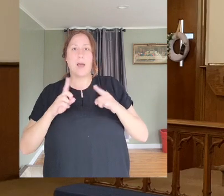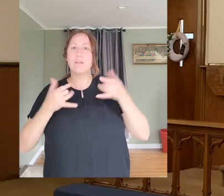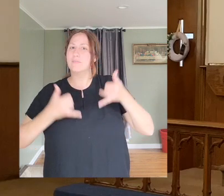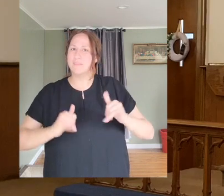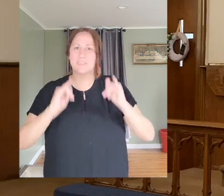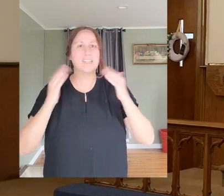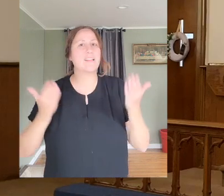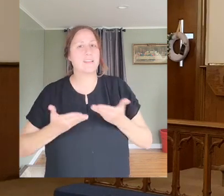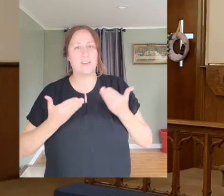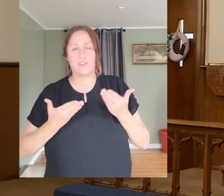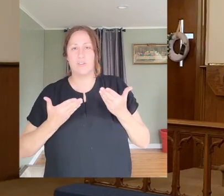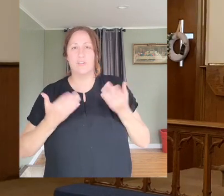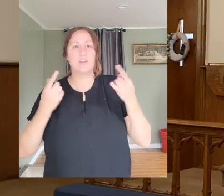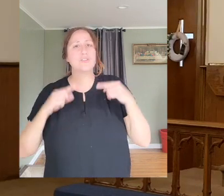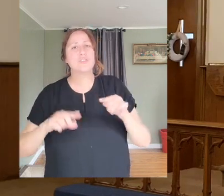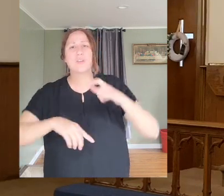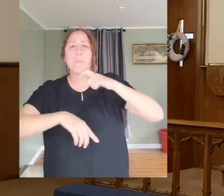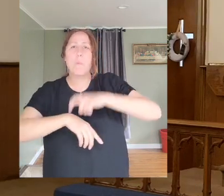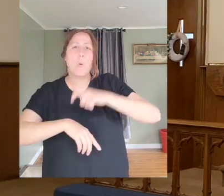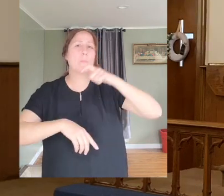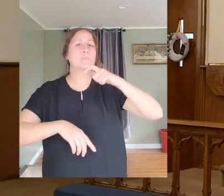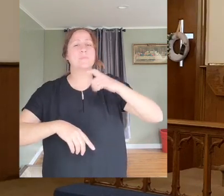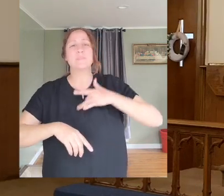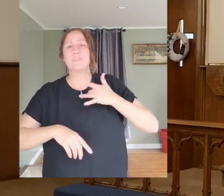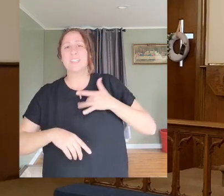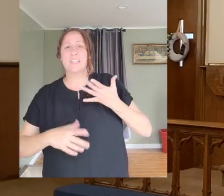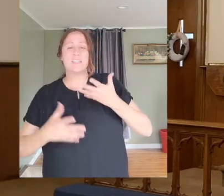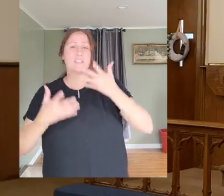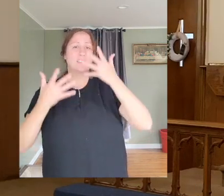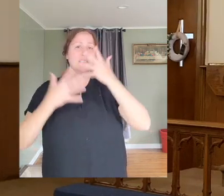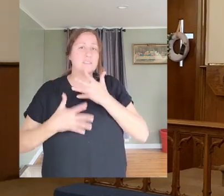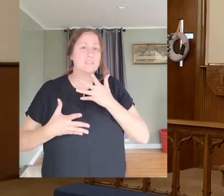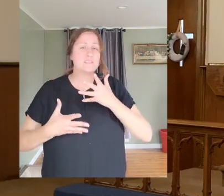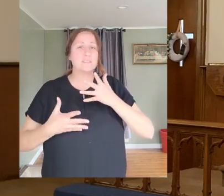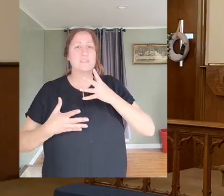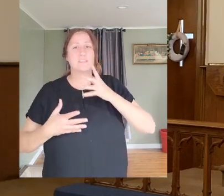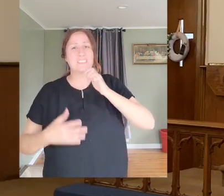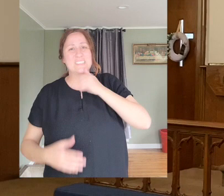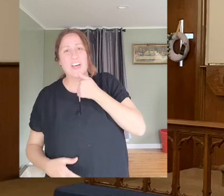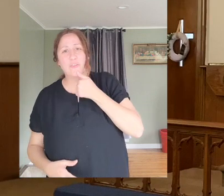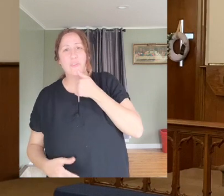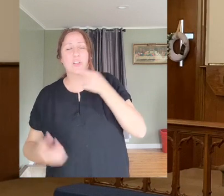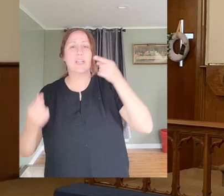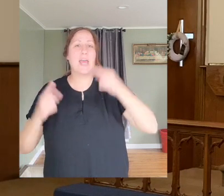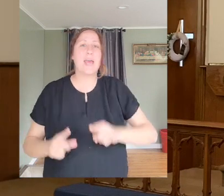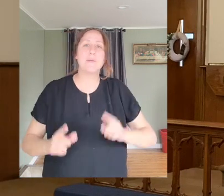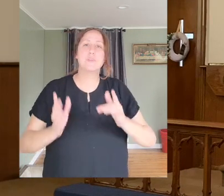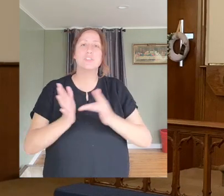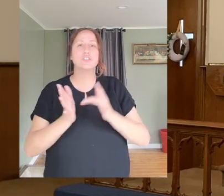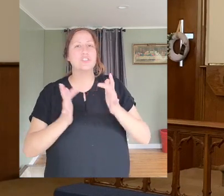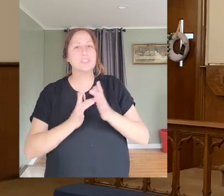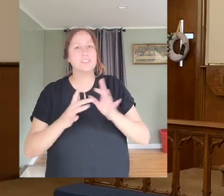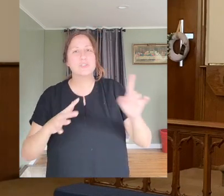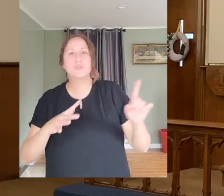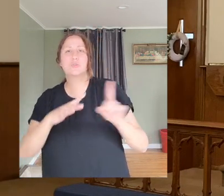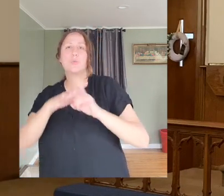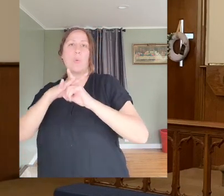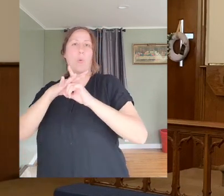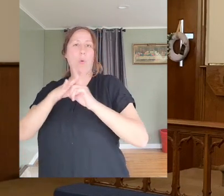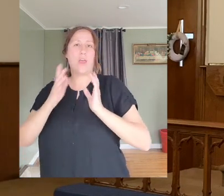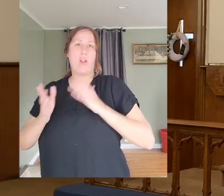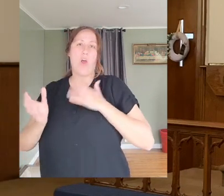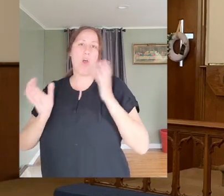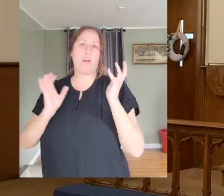moments of sadness and suffering, when it seems like Jesus isn't there, he shows up and he joins our conversations, asking